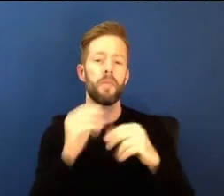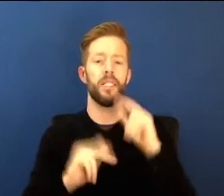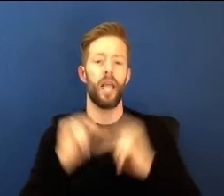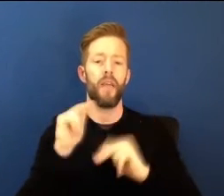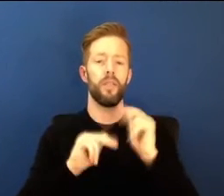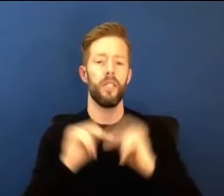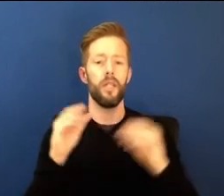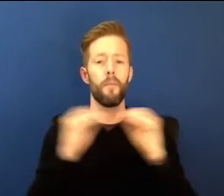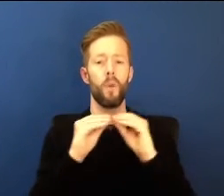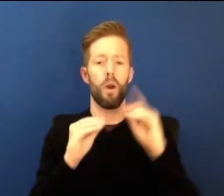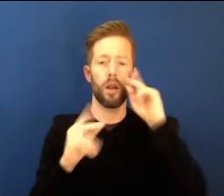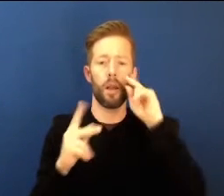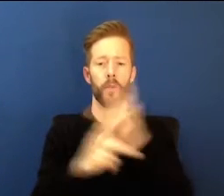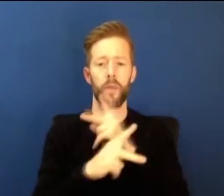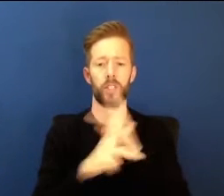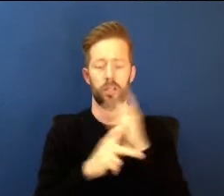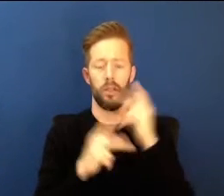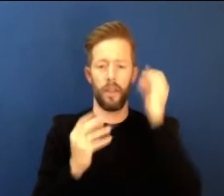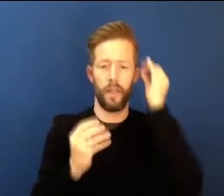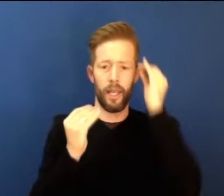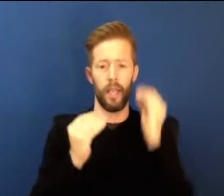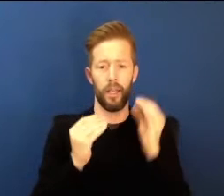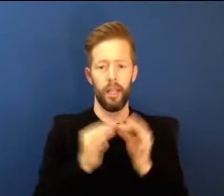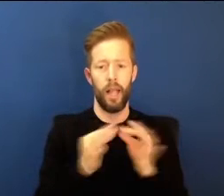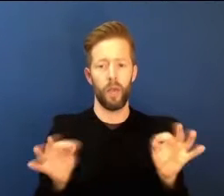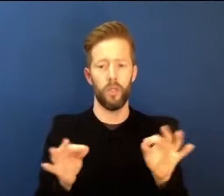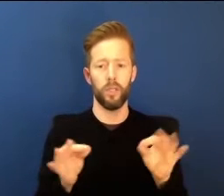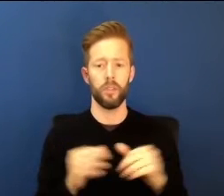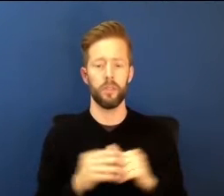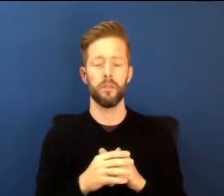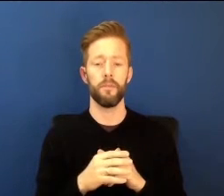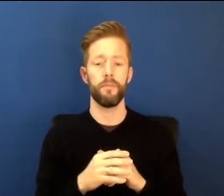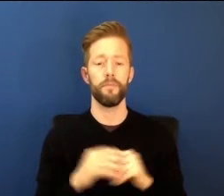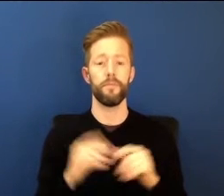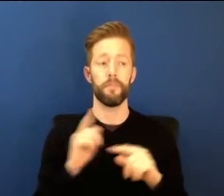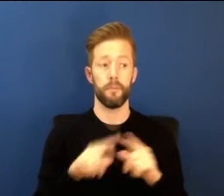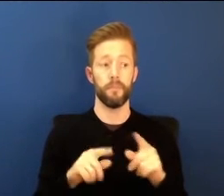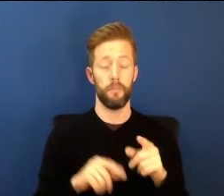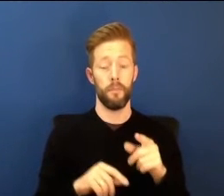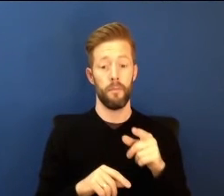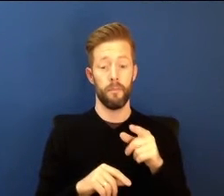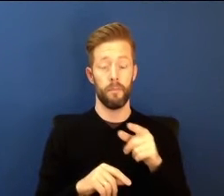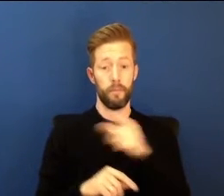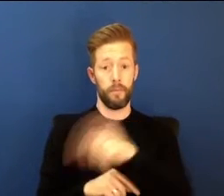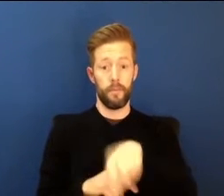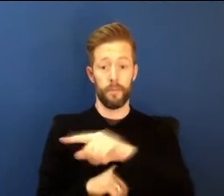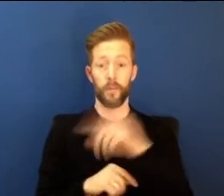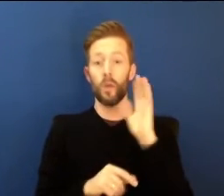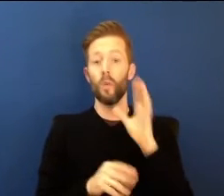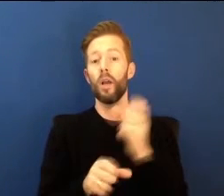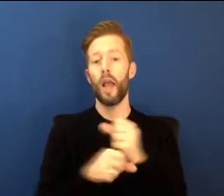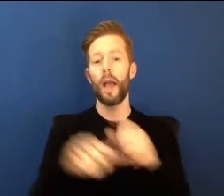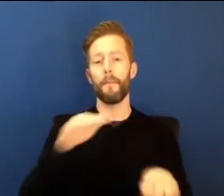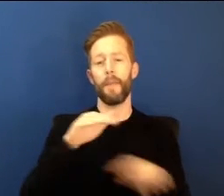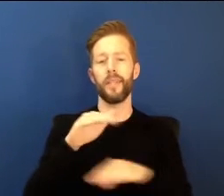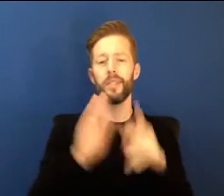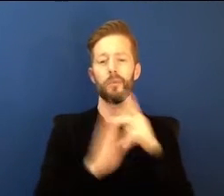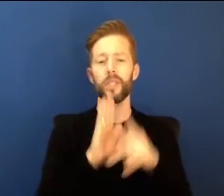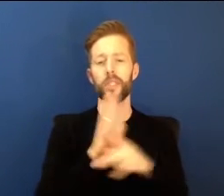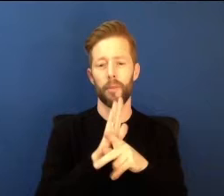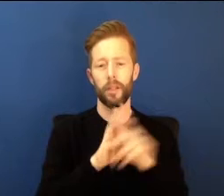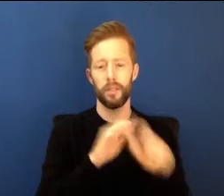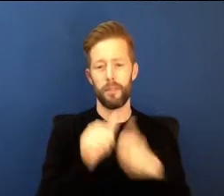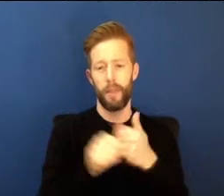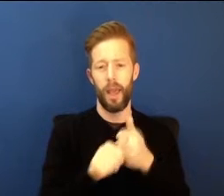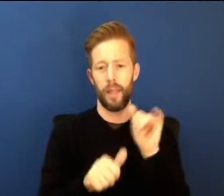in some of the more computational thinking language, but they're getting the